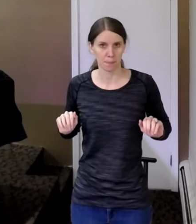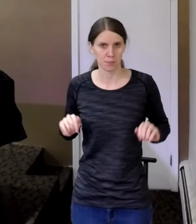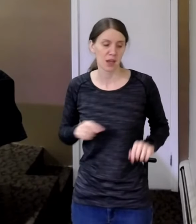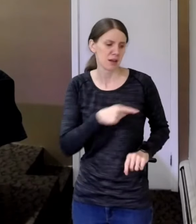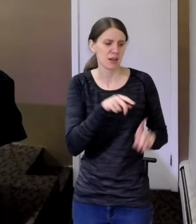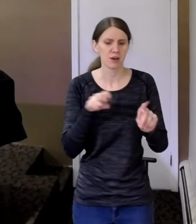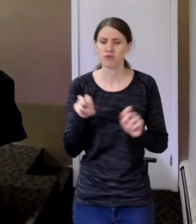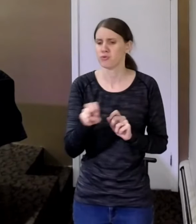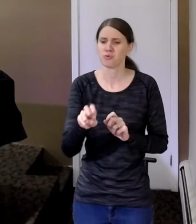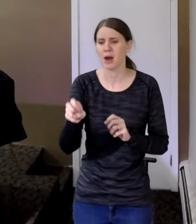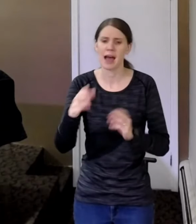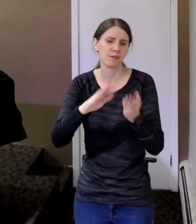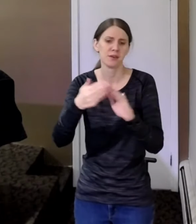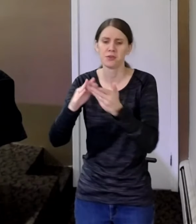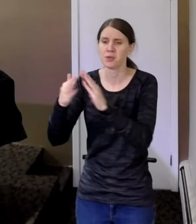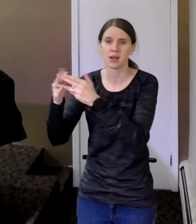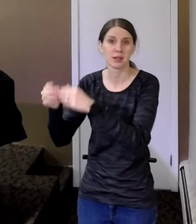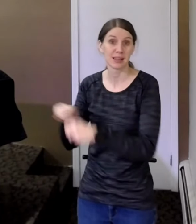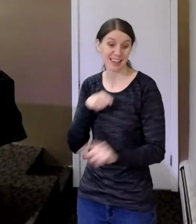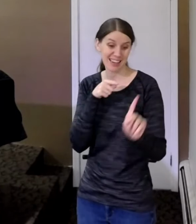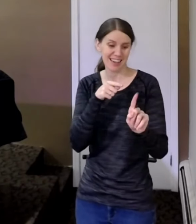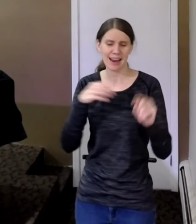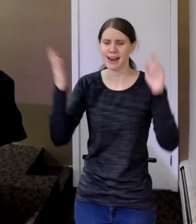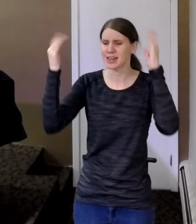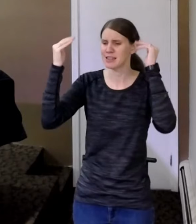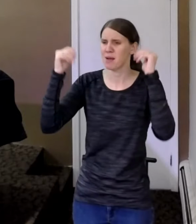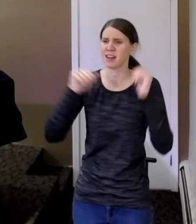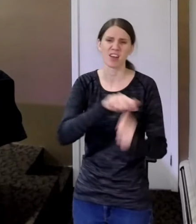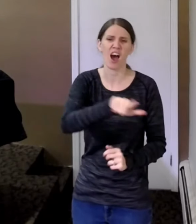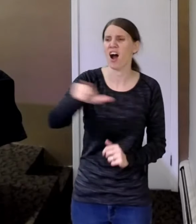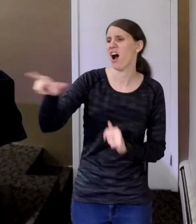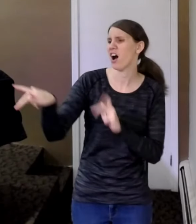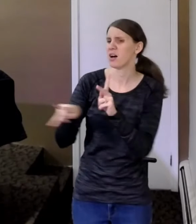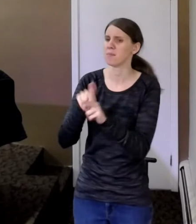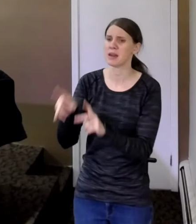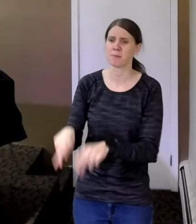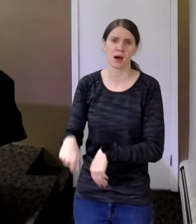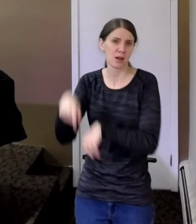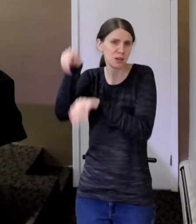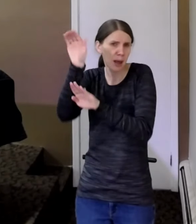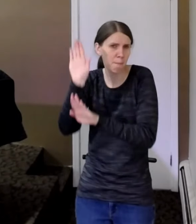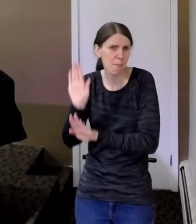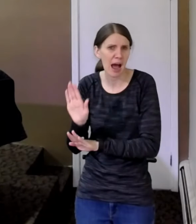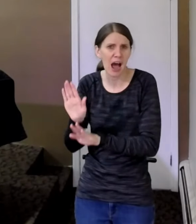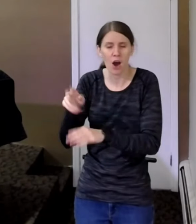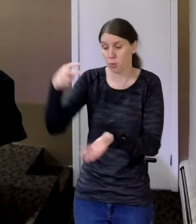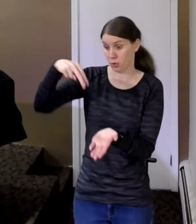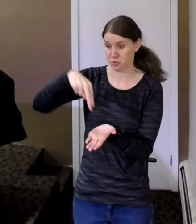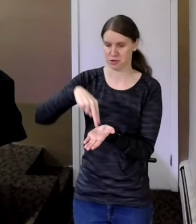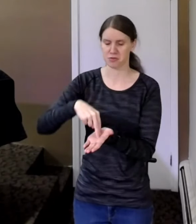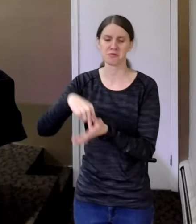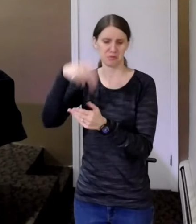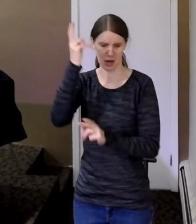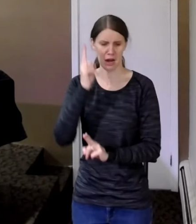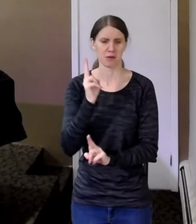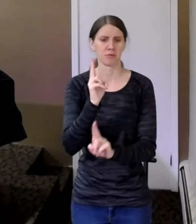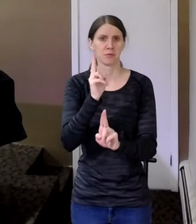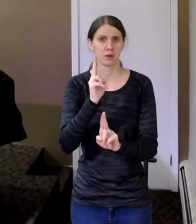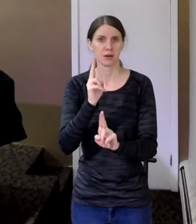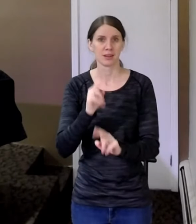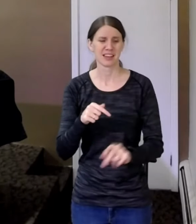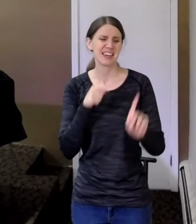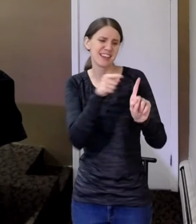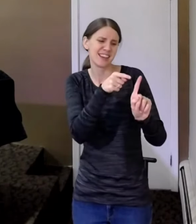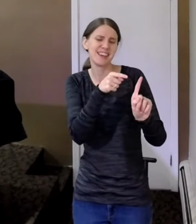through town, he expects everybody to either bow or stand up out of respect. He's